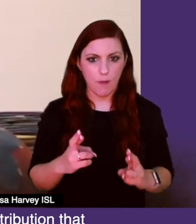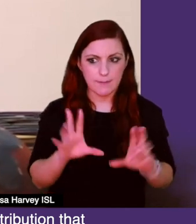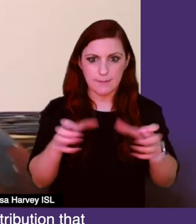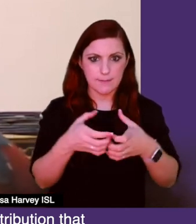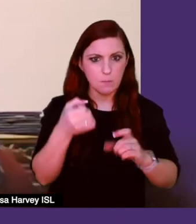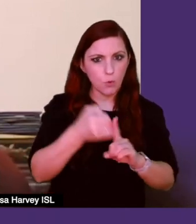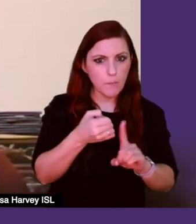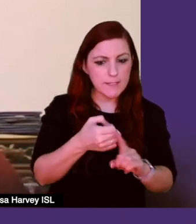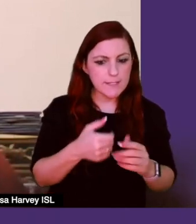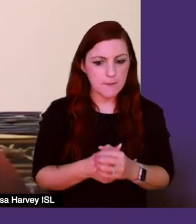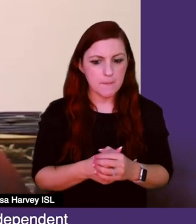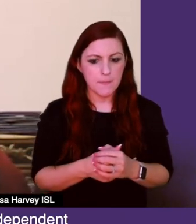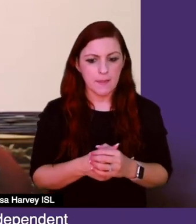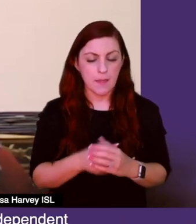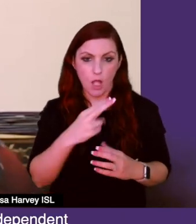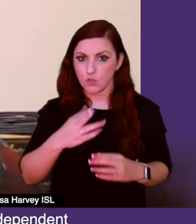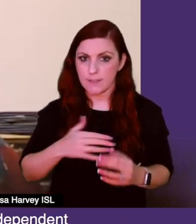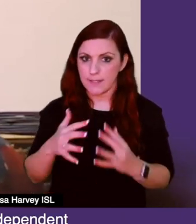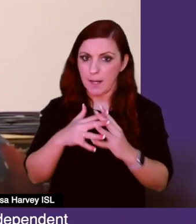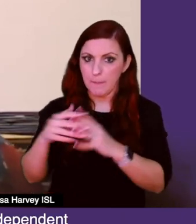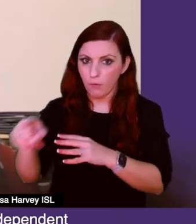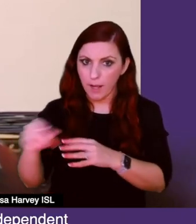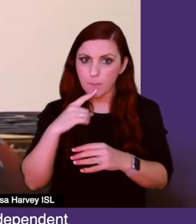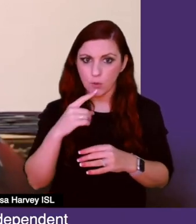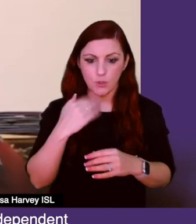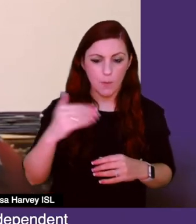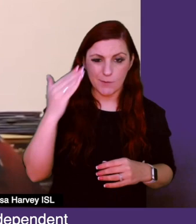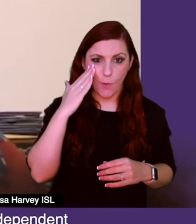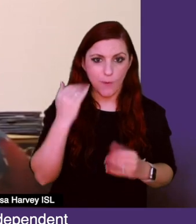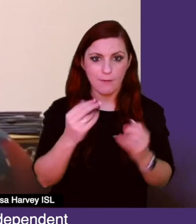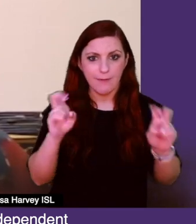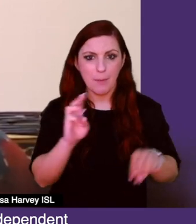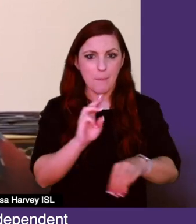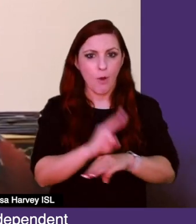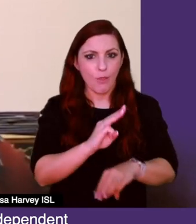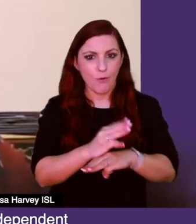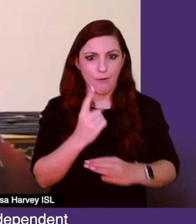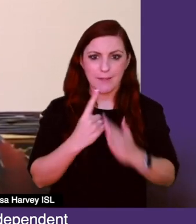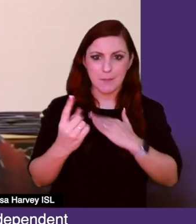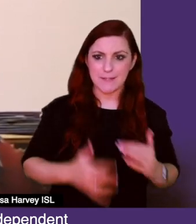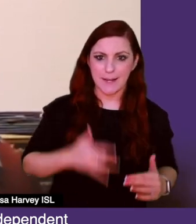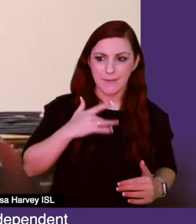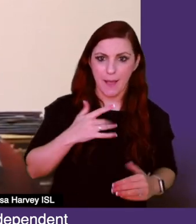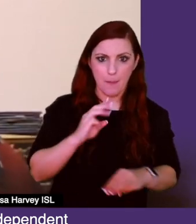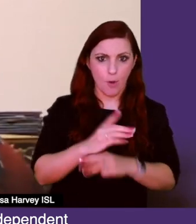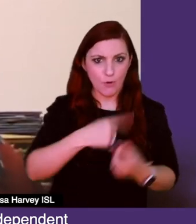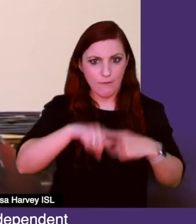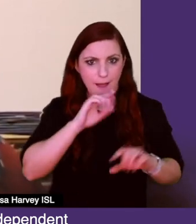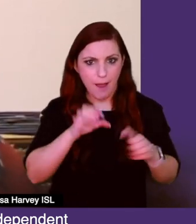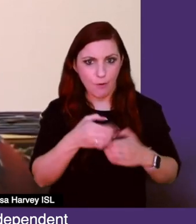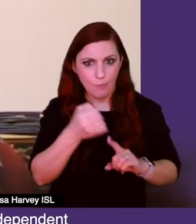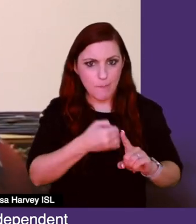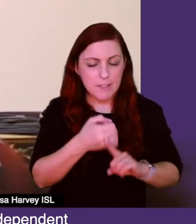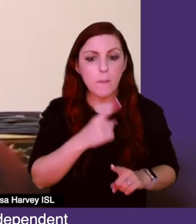rights movement, not just in the US, where she was known as like the mother of independent living and the mother of the movement.